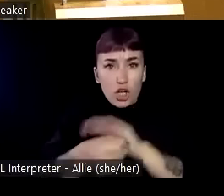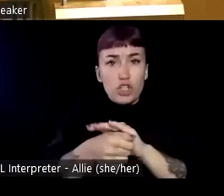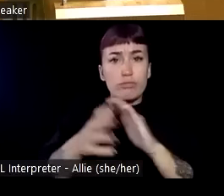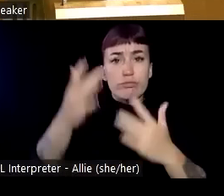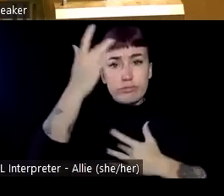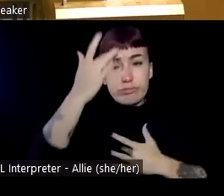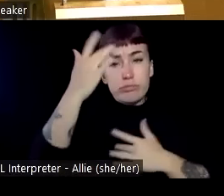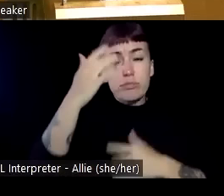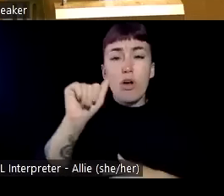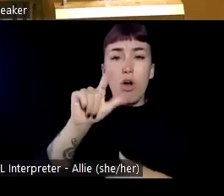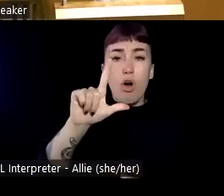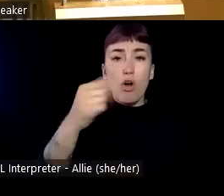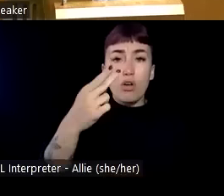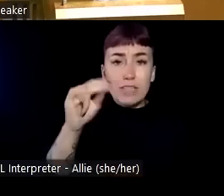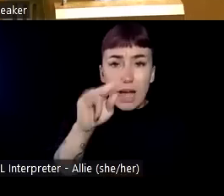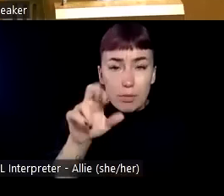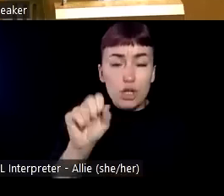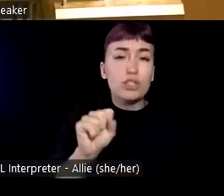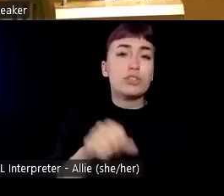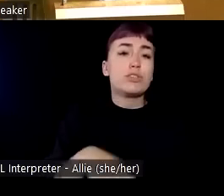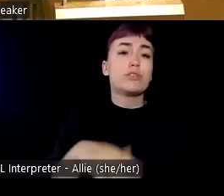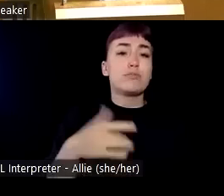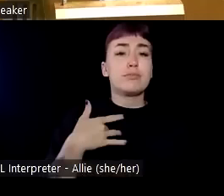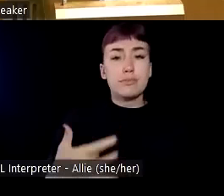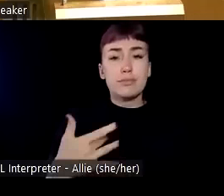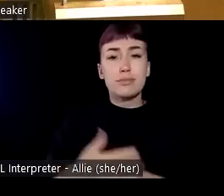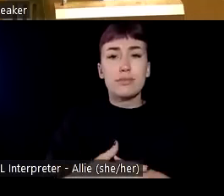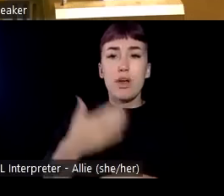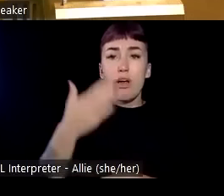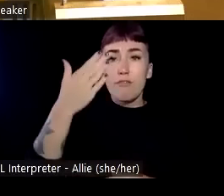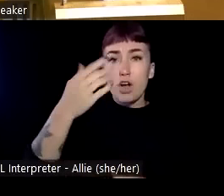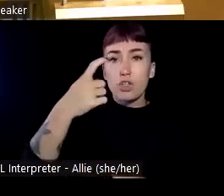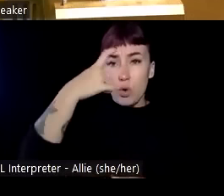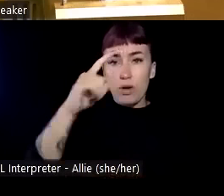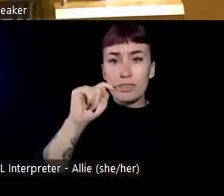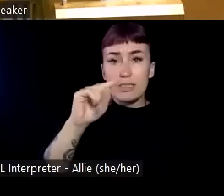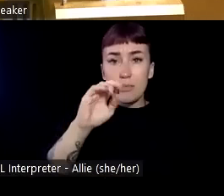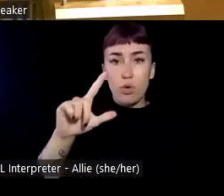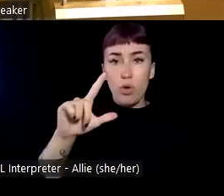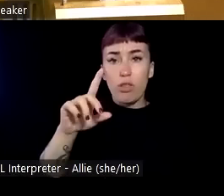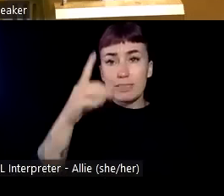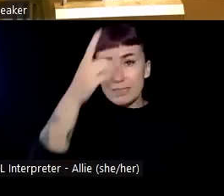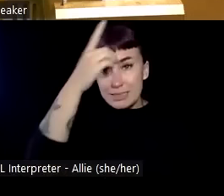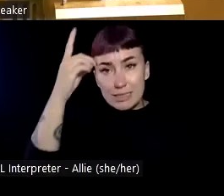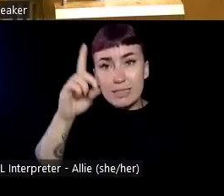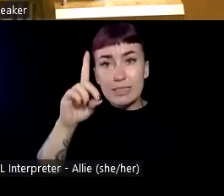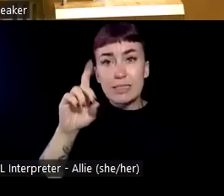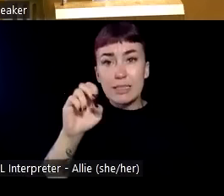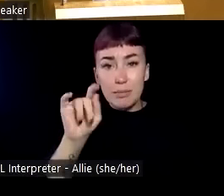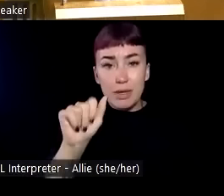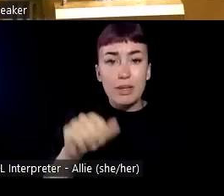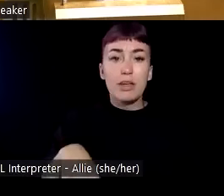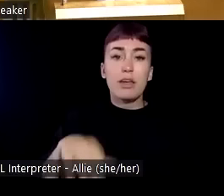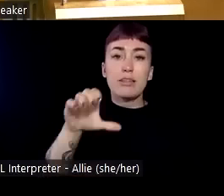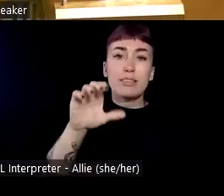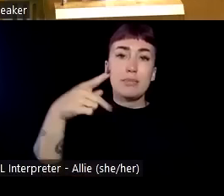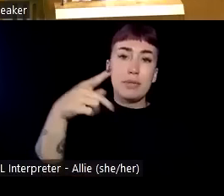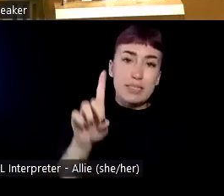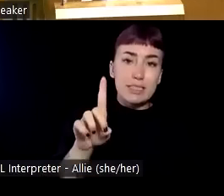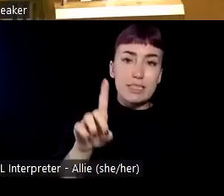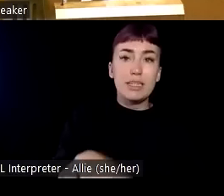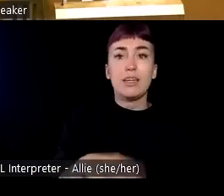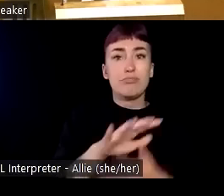Including Alzheimer's disease, including typical frontotemporal dementia pathologies of CBD and PSP, and a whole host